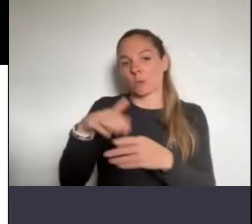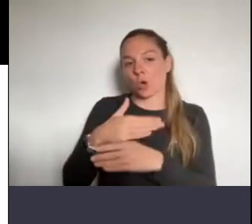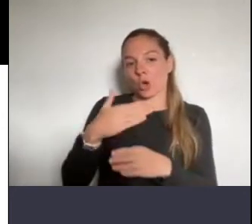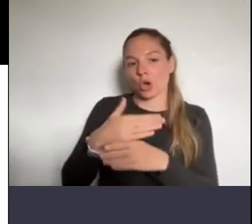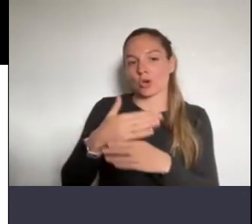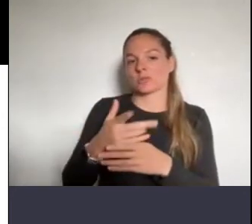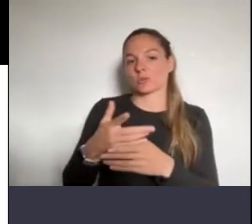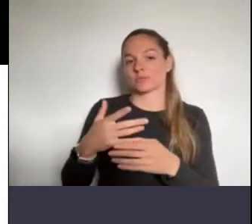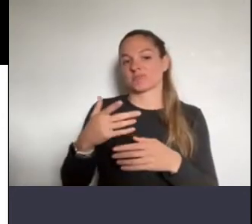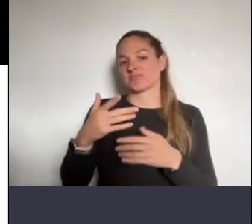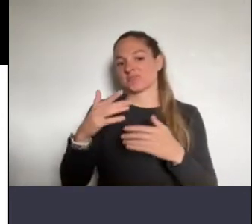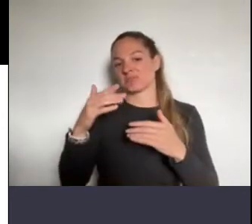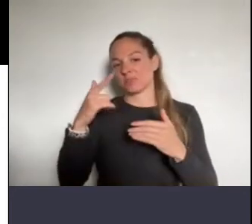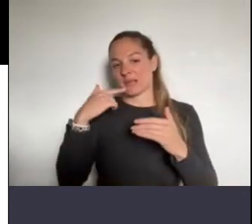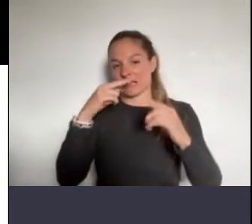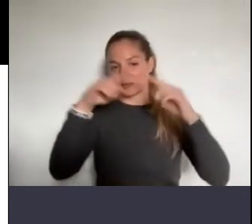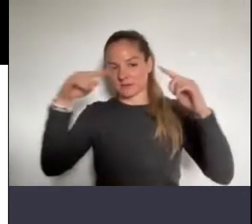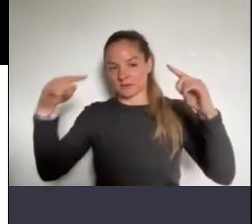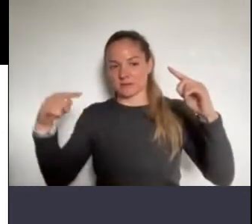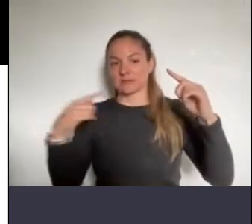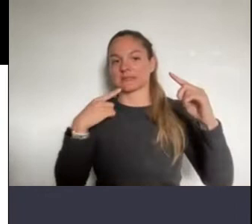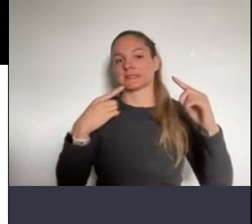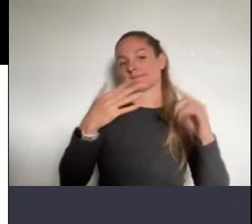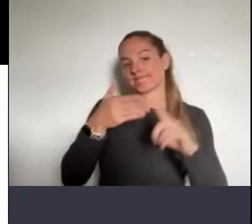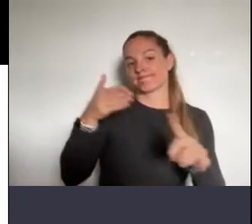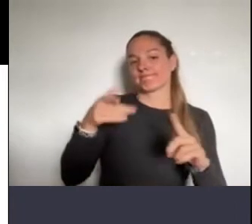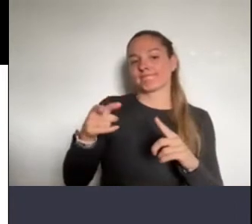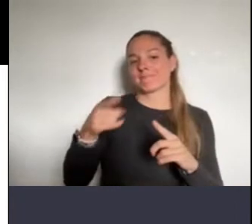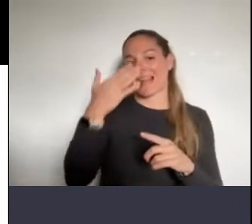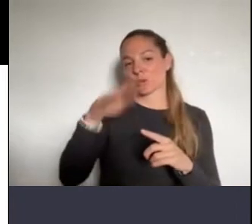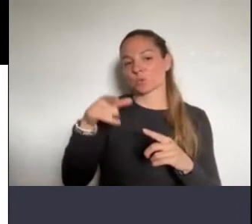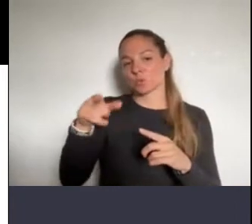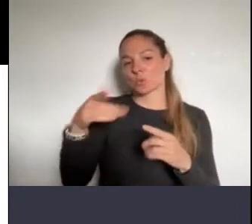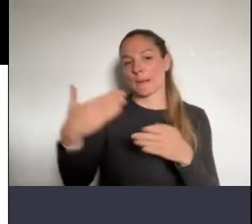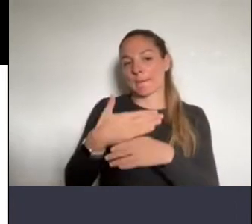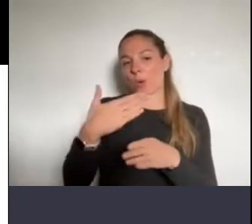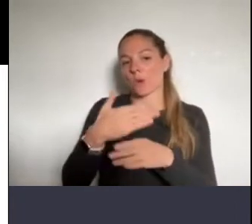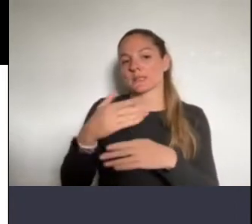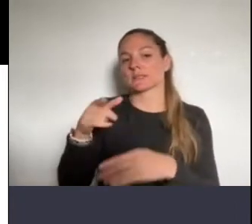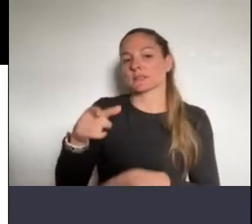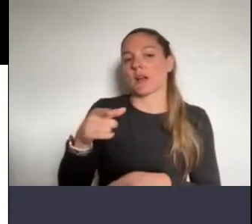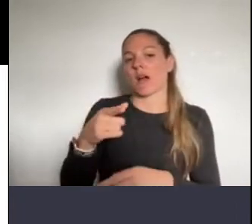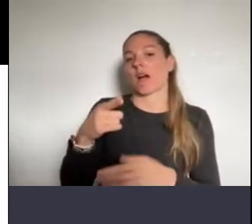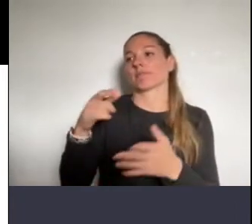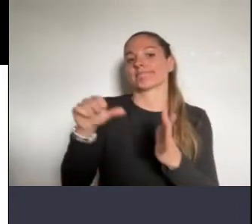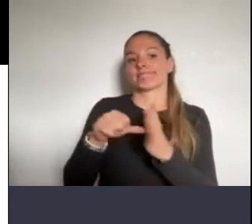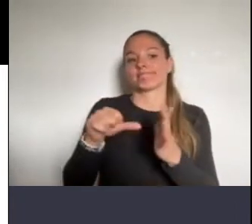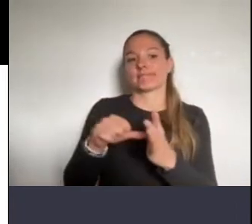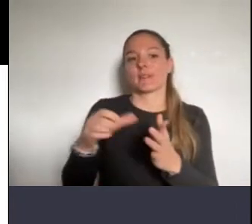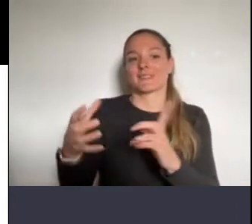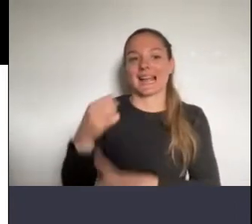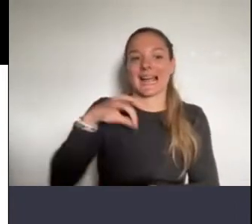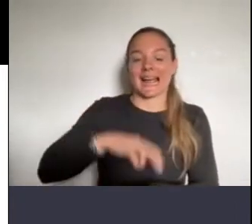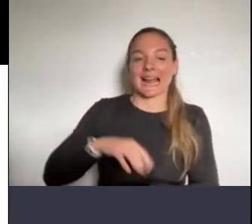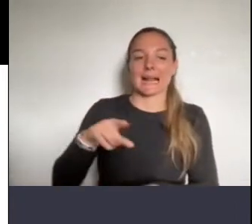hearing loss reported that the attitude of employers is a large barrier of gaining employment.